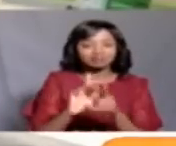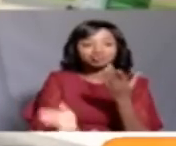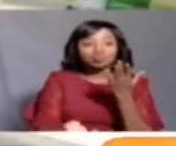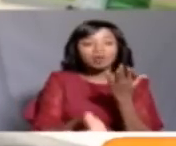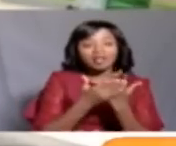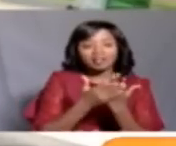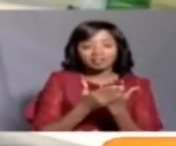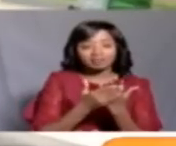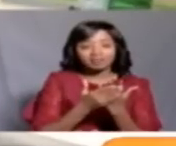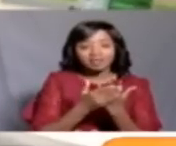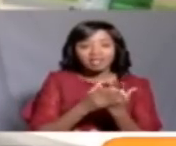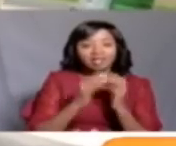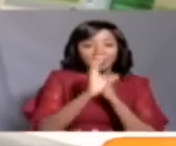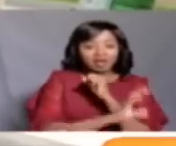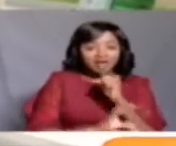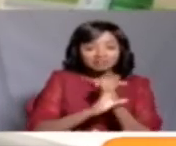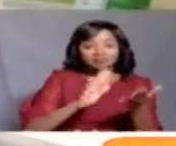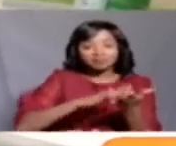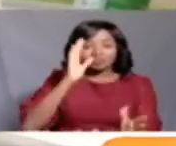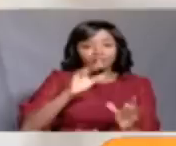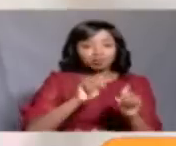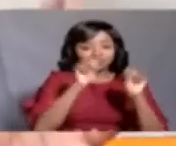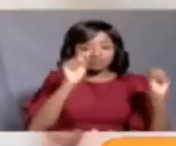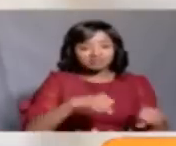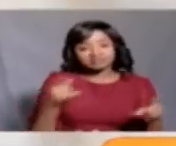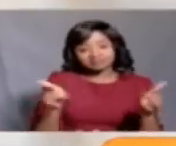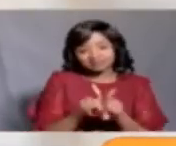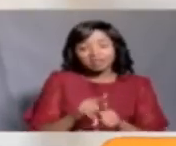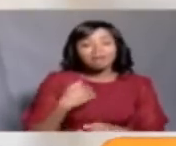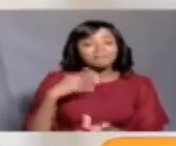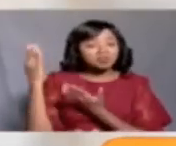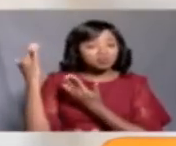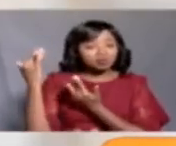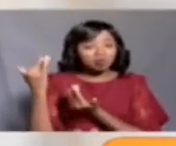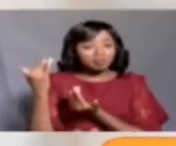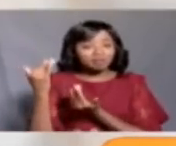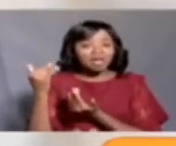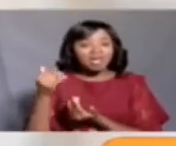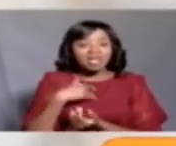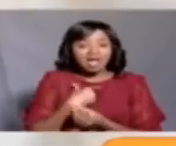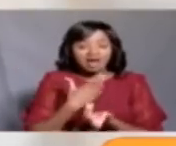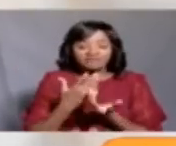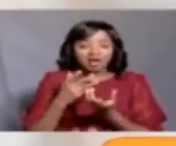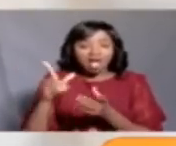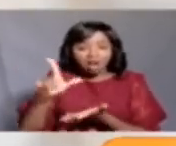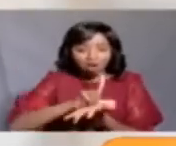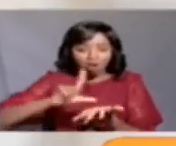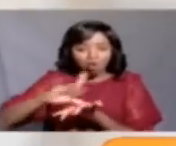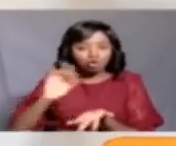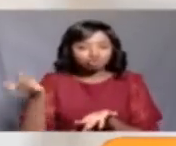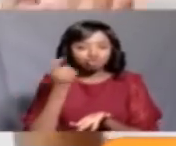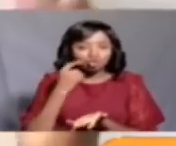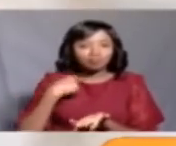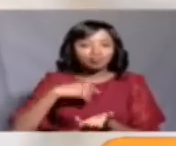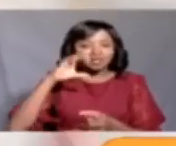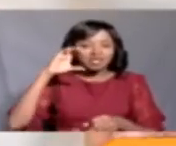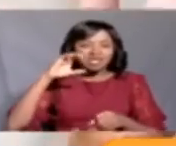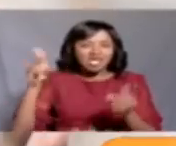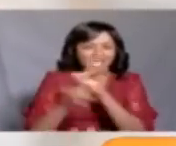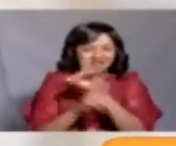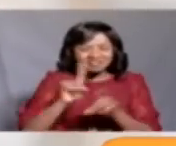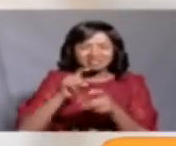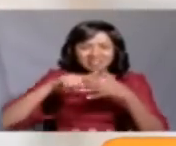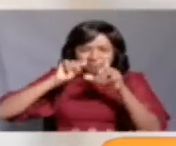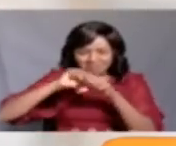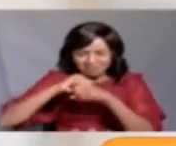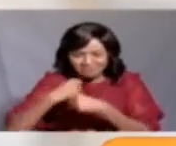country with more systems like this. I would love to have a local setup where we are assembling the stuff here and we reduce